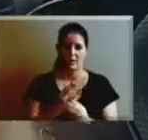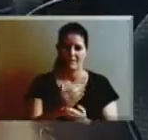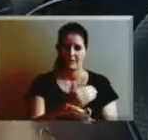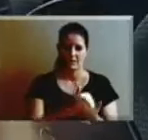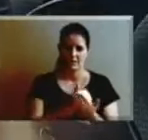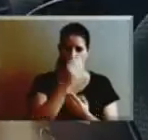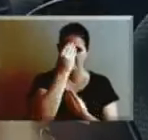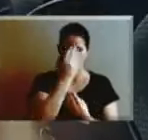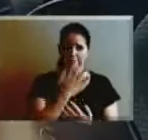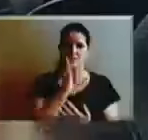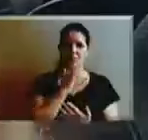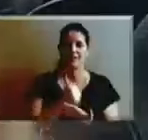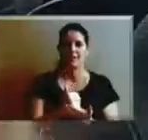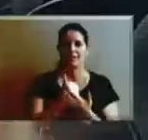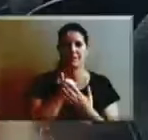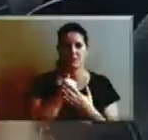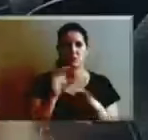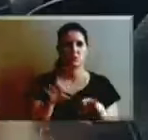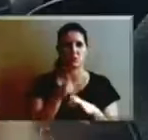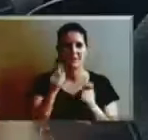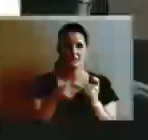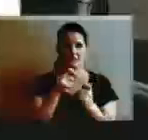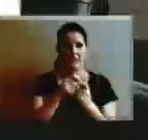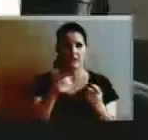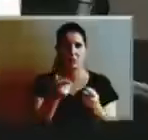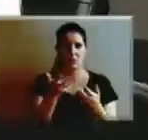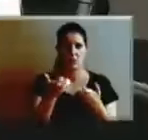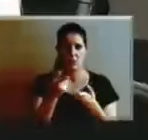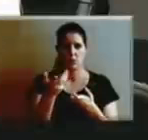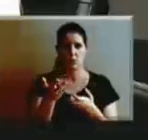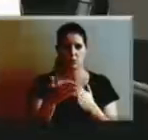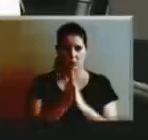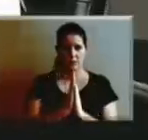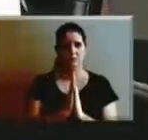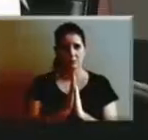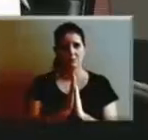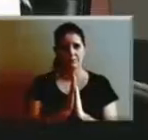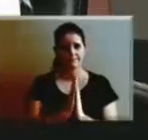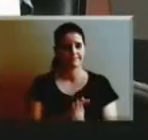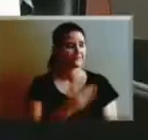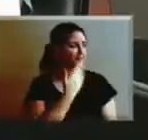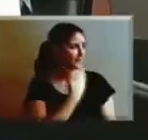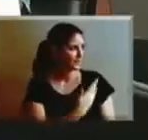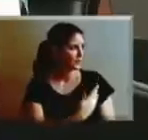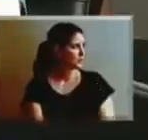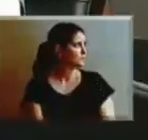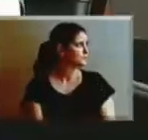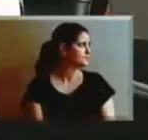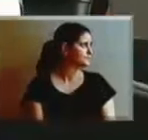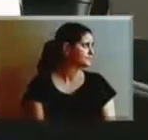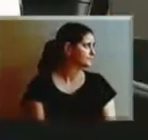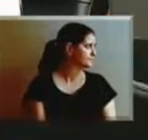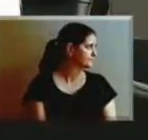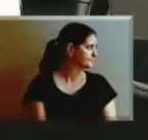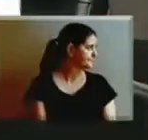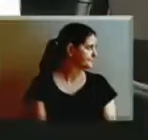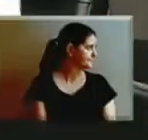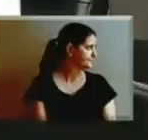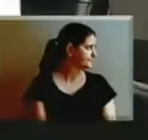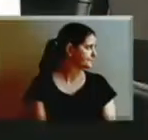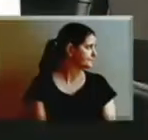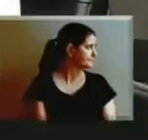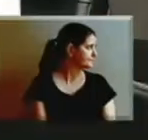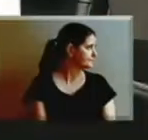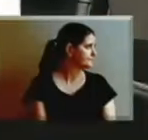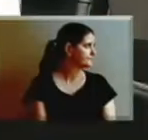gathering data will enable us to do just what you ask. Very good. That's what I look forward to. Thank you so much. Thank you. The next